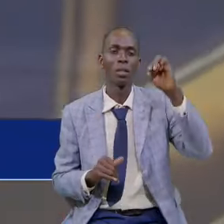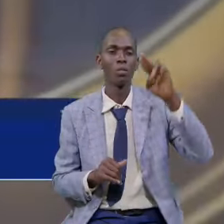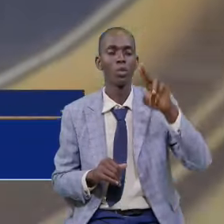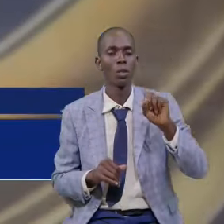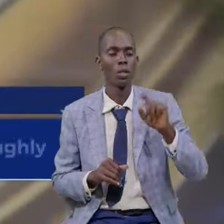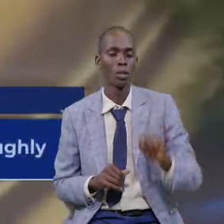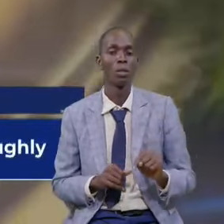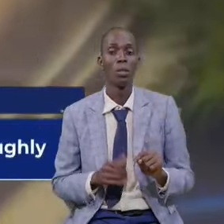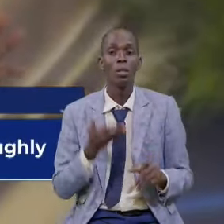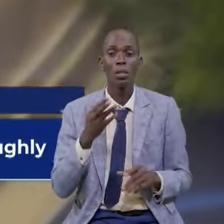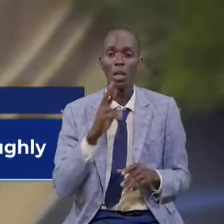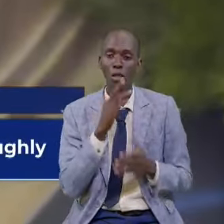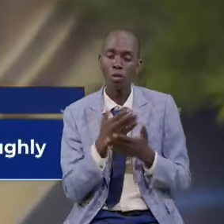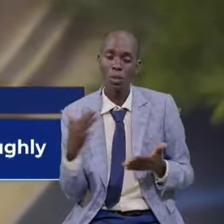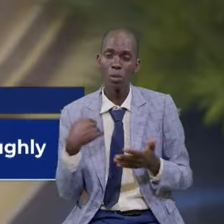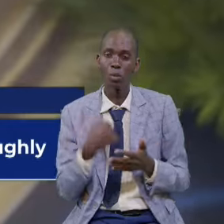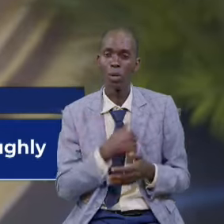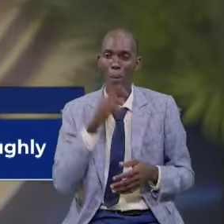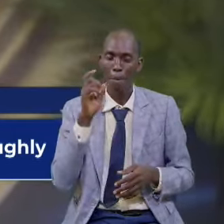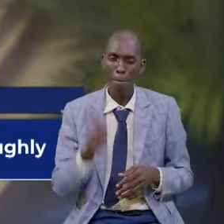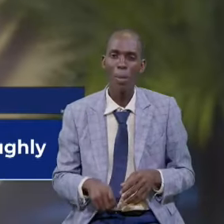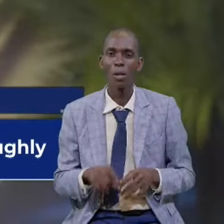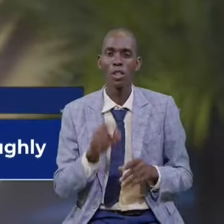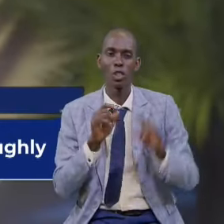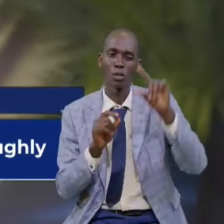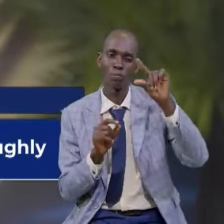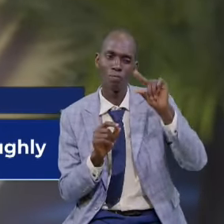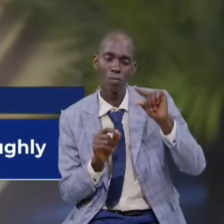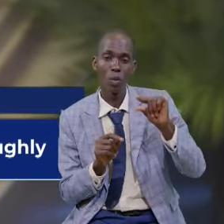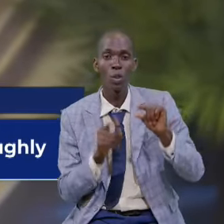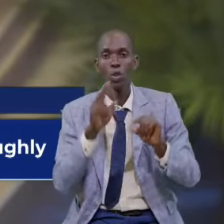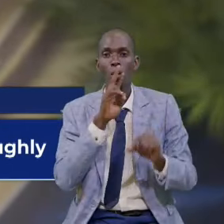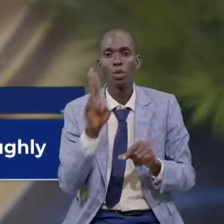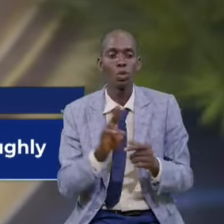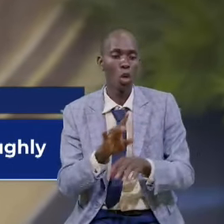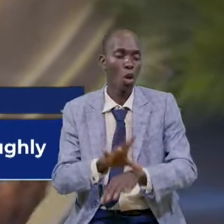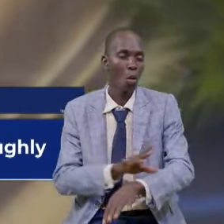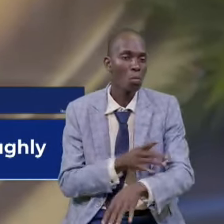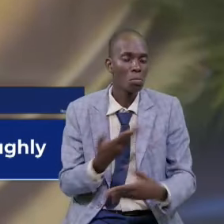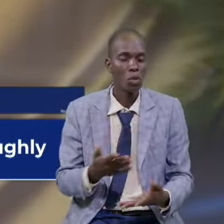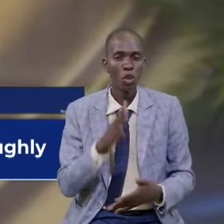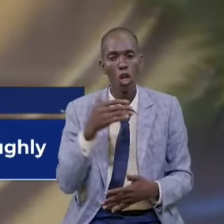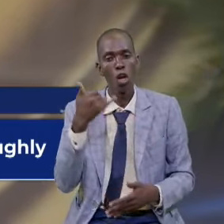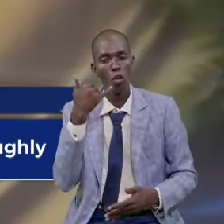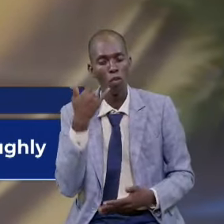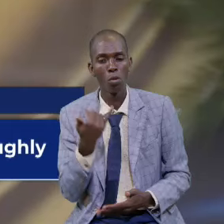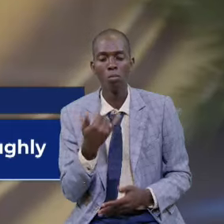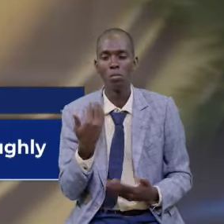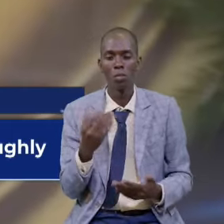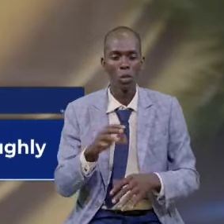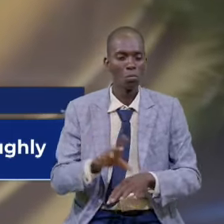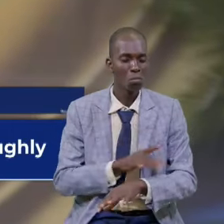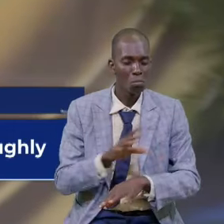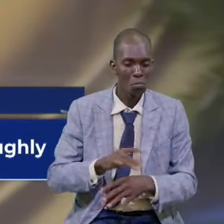need to minimize. You're using your computer, you're using your cell phone, you're using your laptop, and there